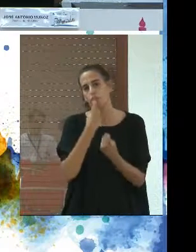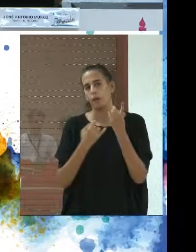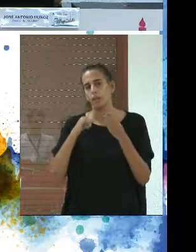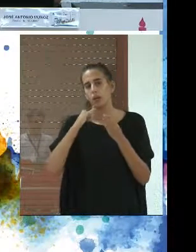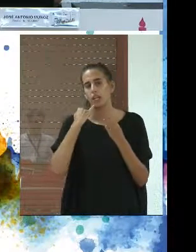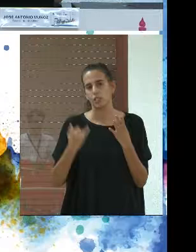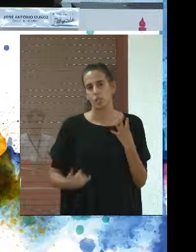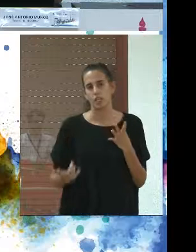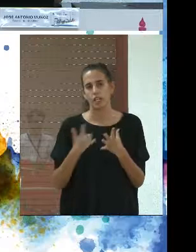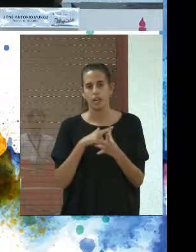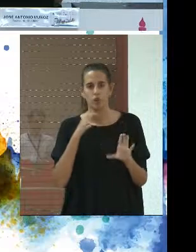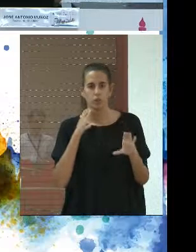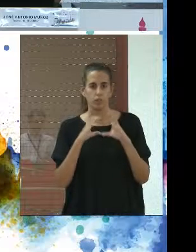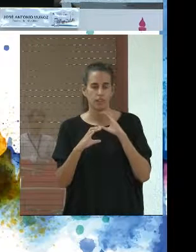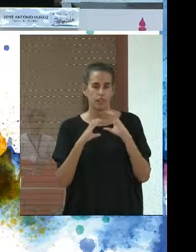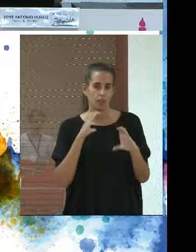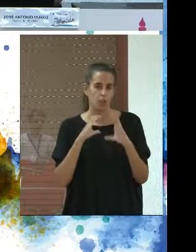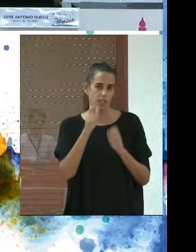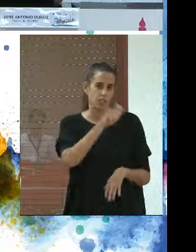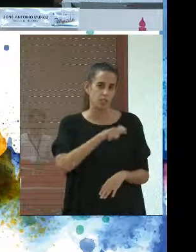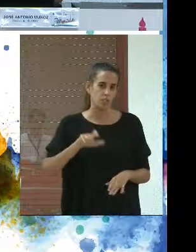in the access to electronic information,